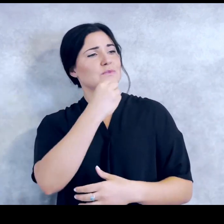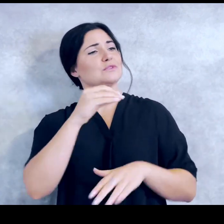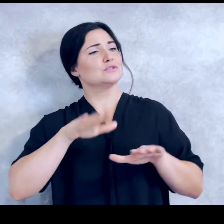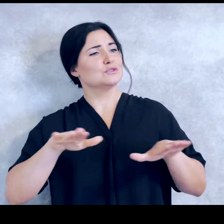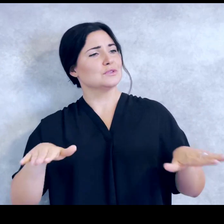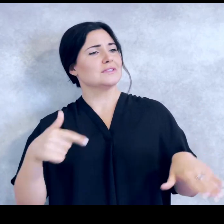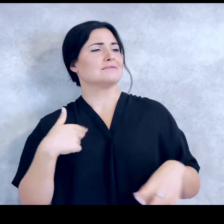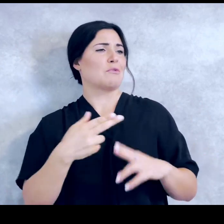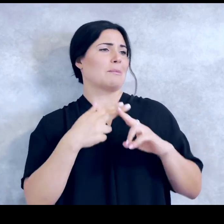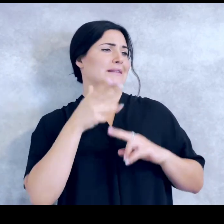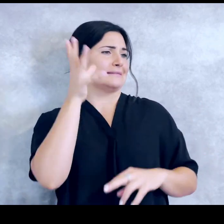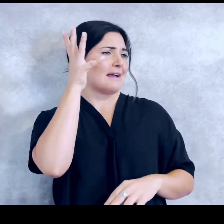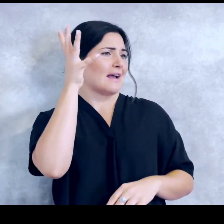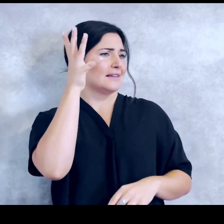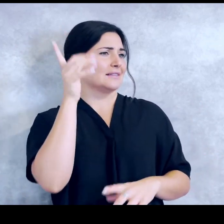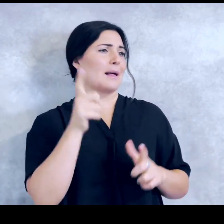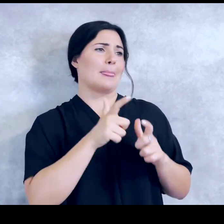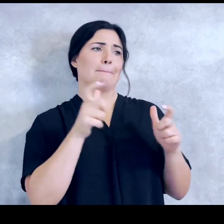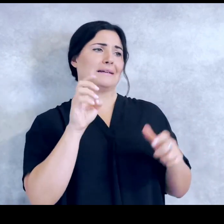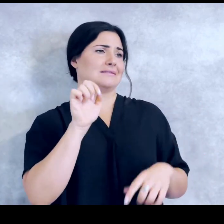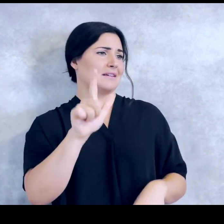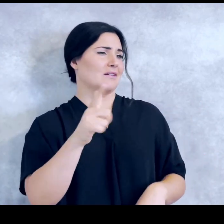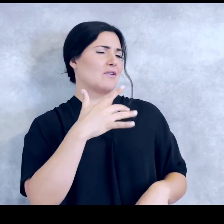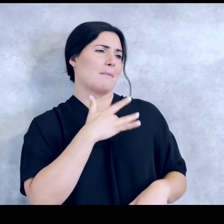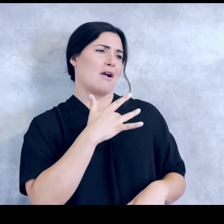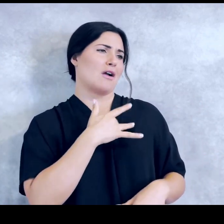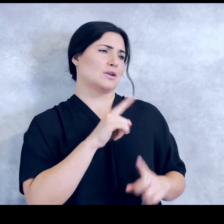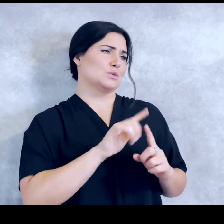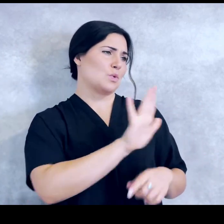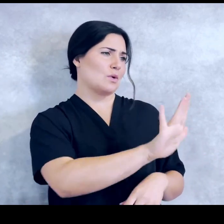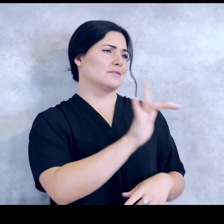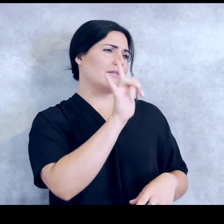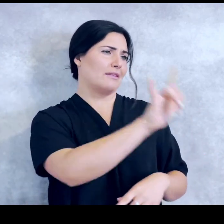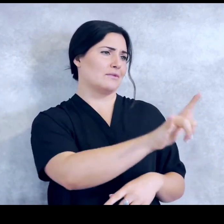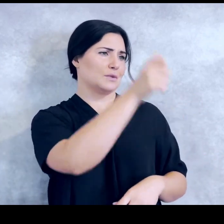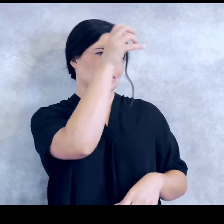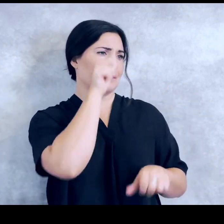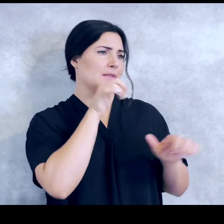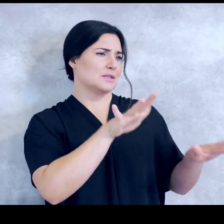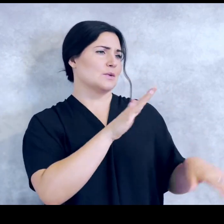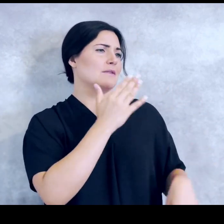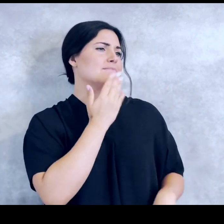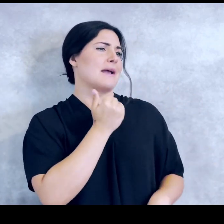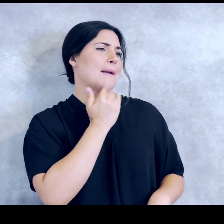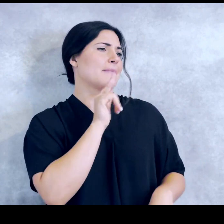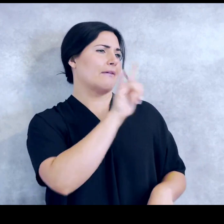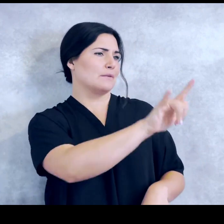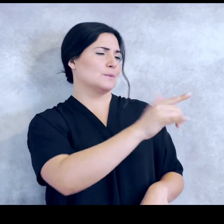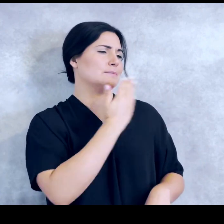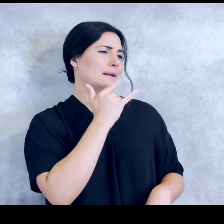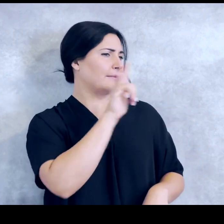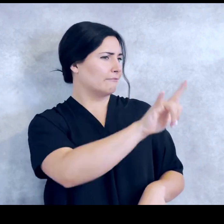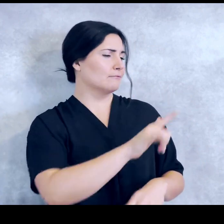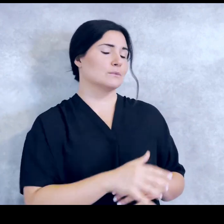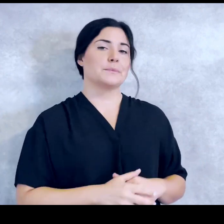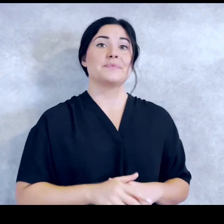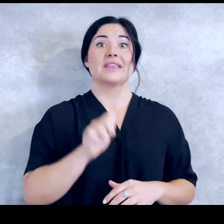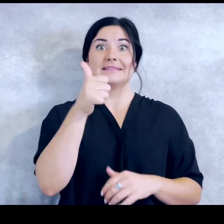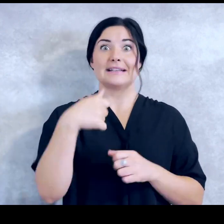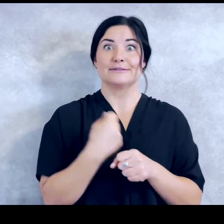giving me two beautiful children so I could be called a dad. It is the biggest deal. So from my heart to yours, I love you. God bless you. Love you, babe. Love